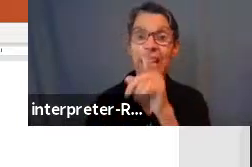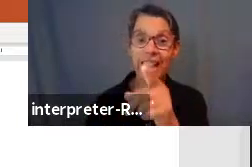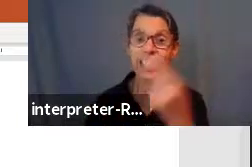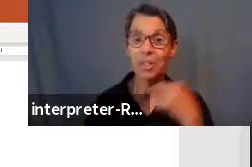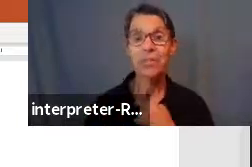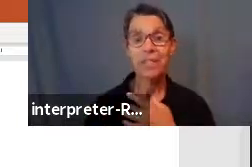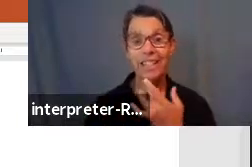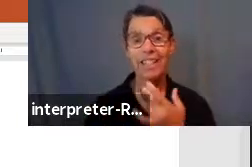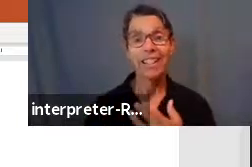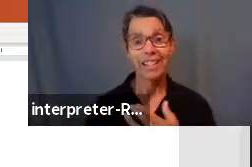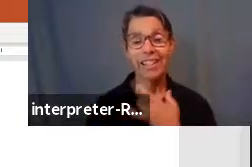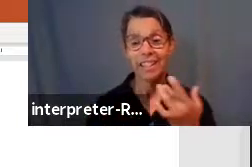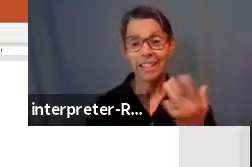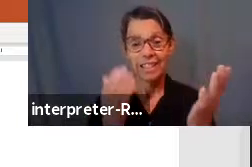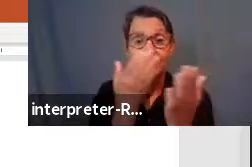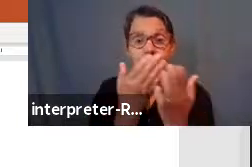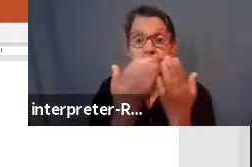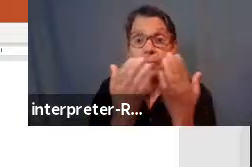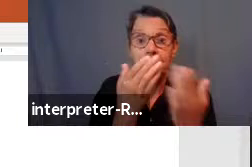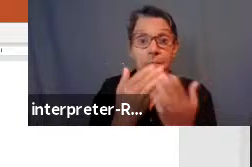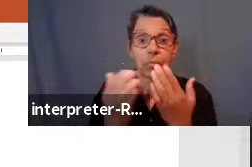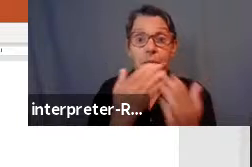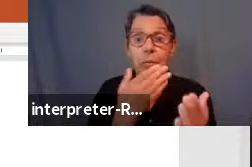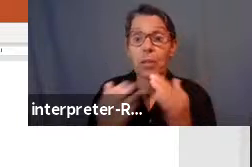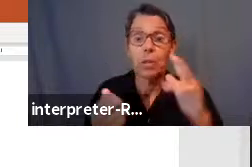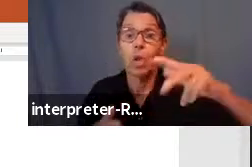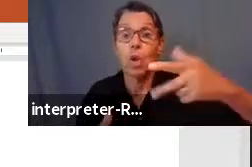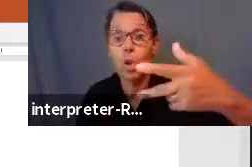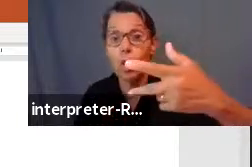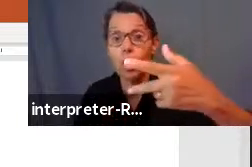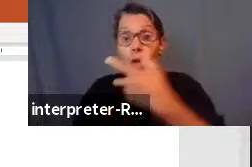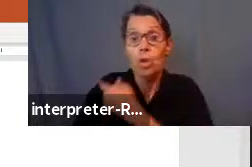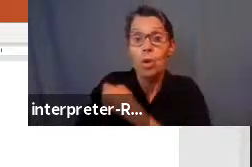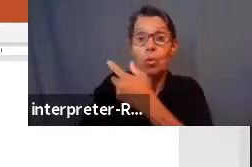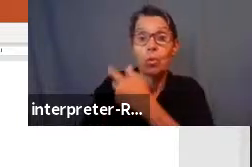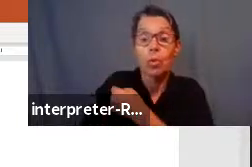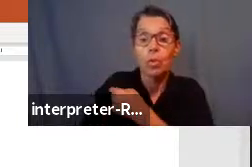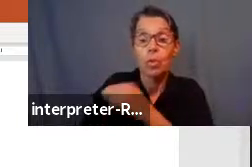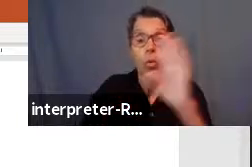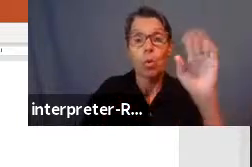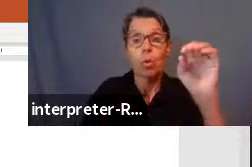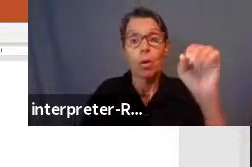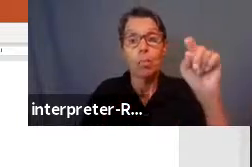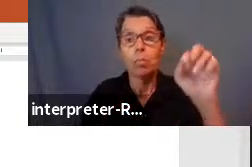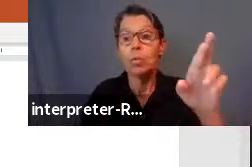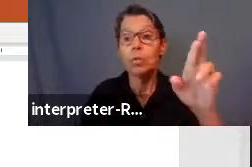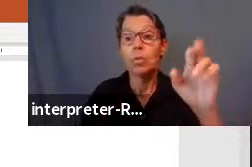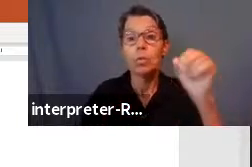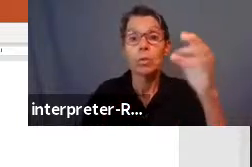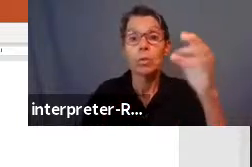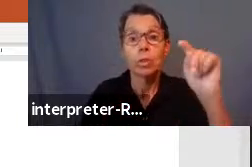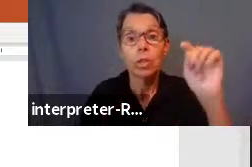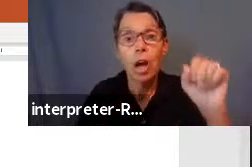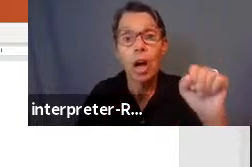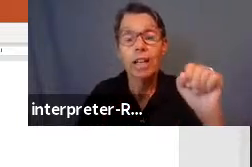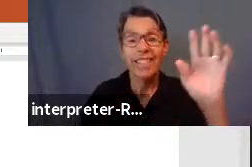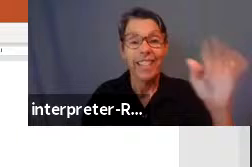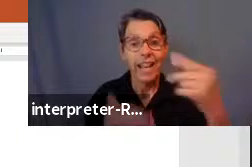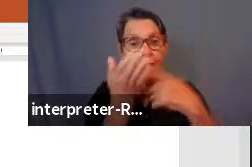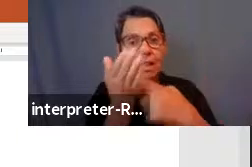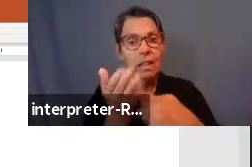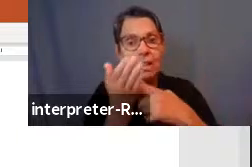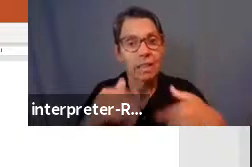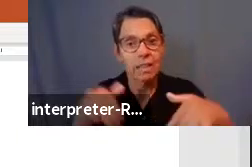feel that whether it is the next round of third doses or the conversation about boosters continues or,